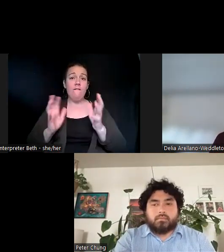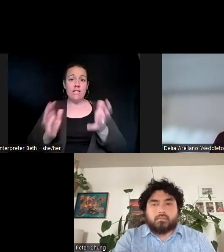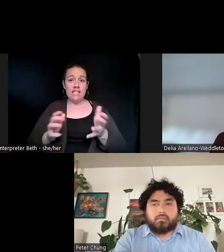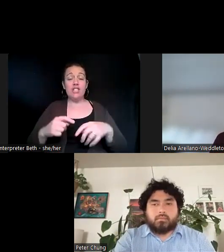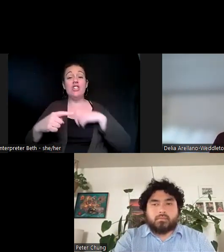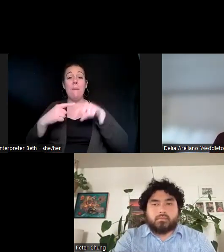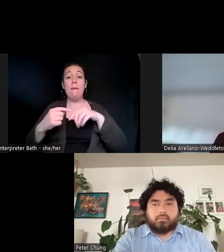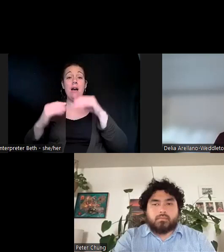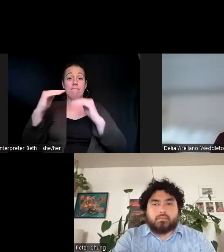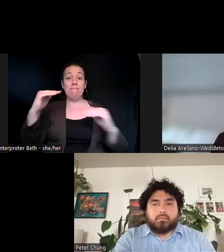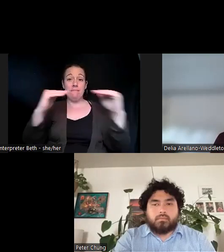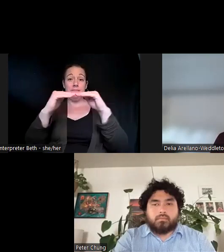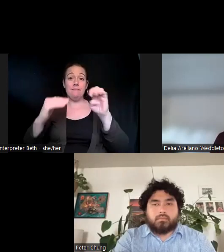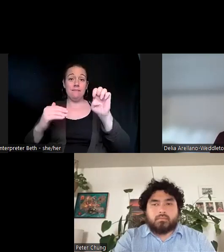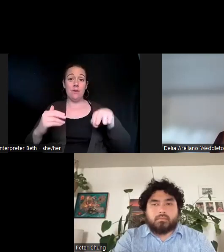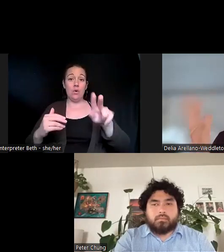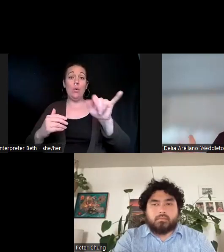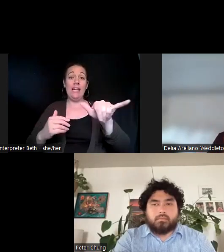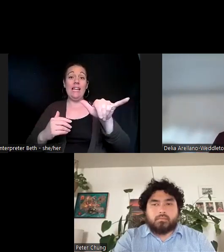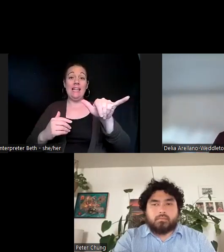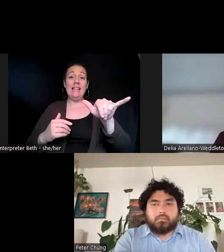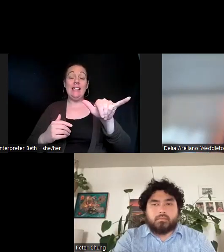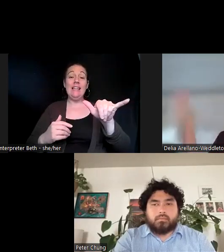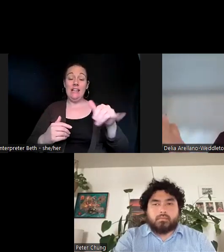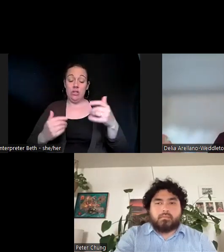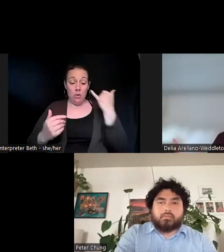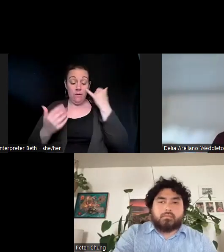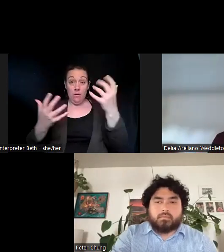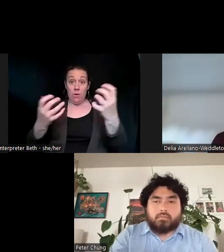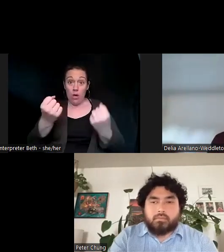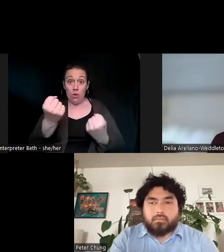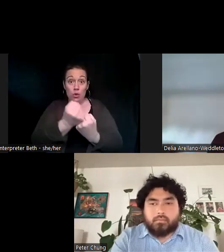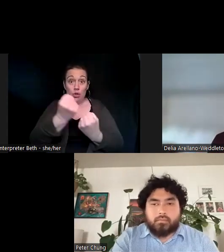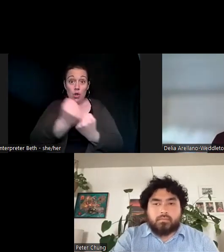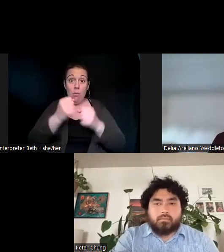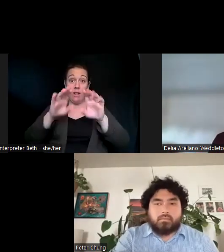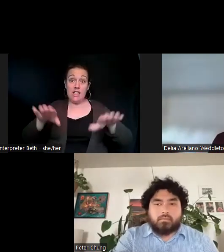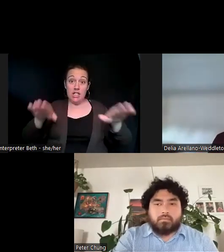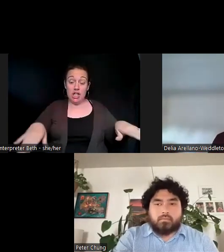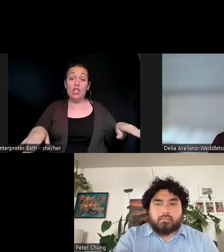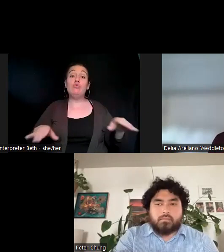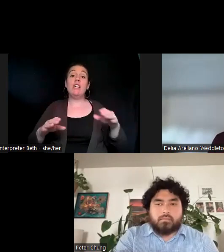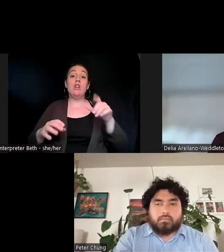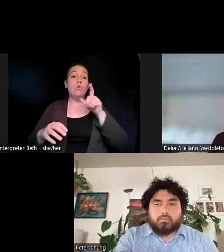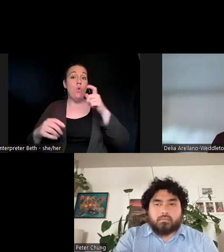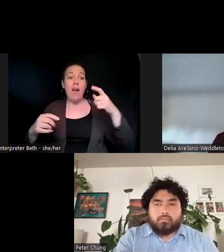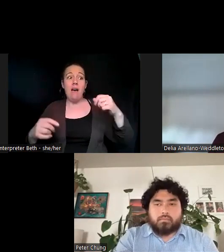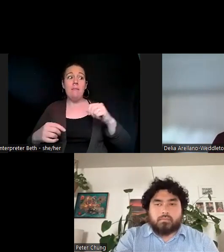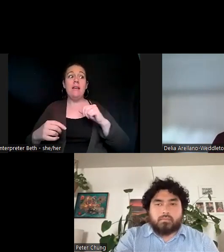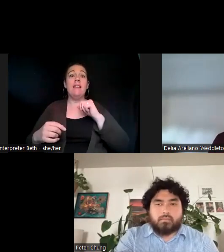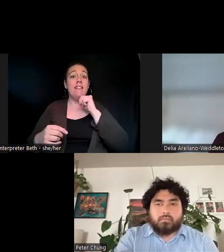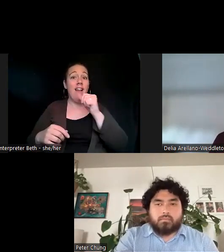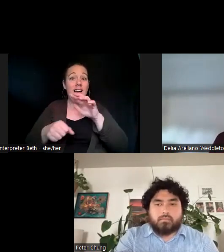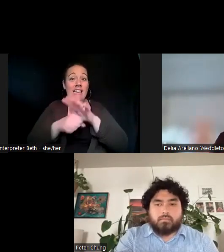if we're going to support the young people who have been poorly served in many ways, this is that opportunity to use the